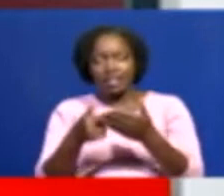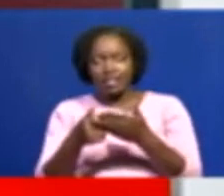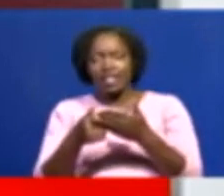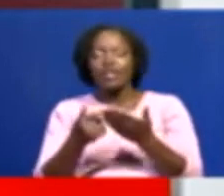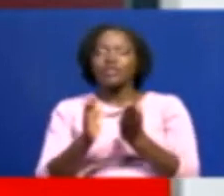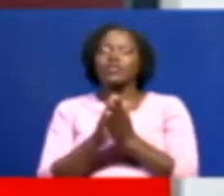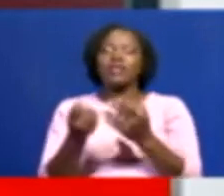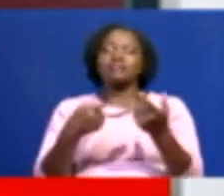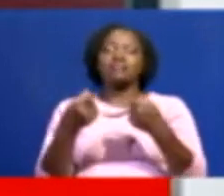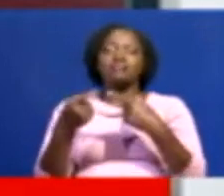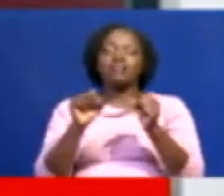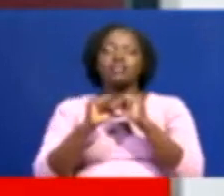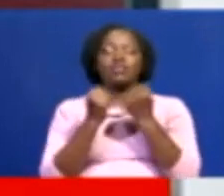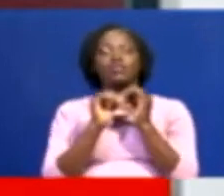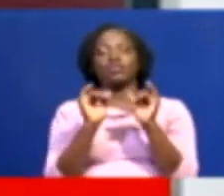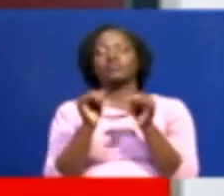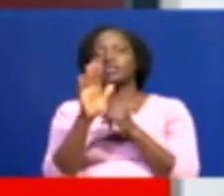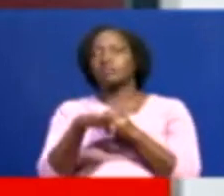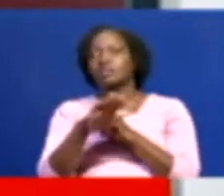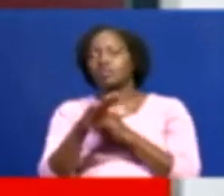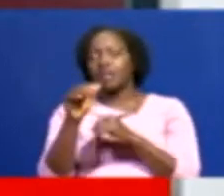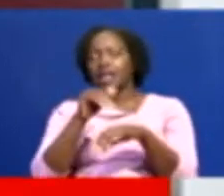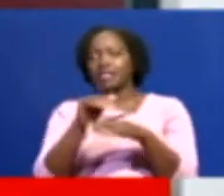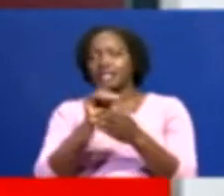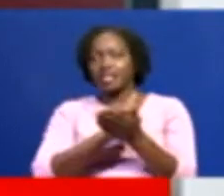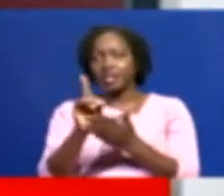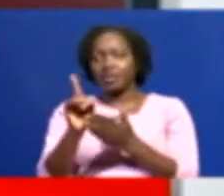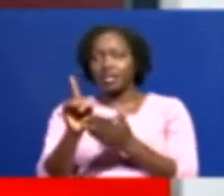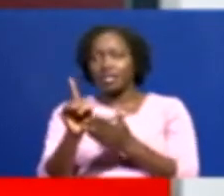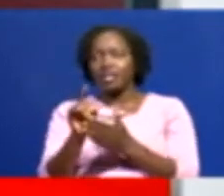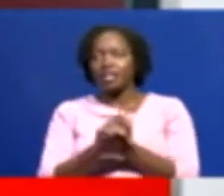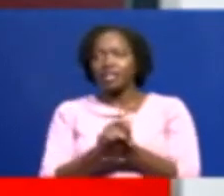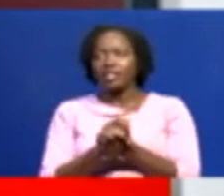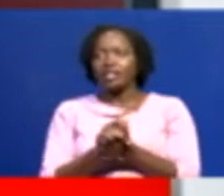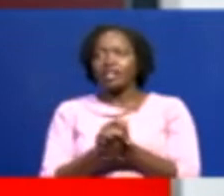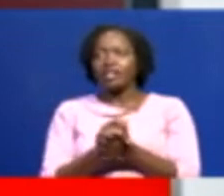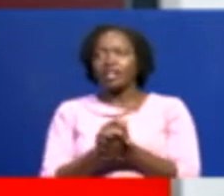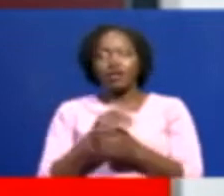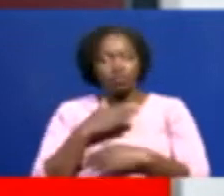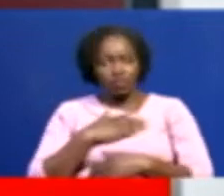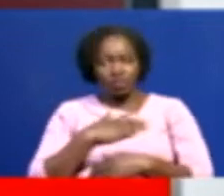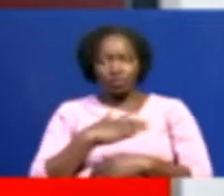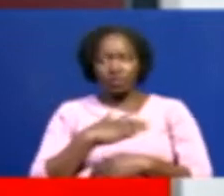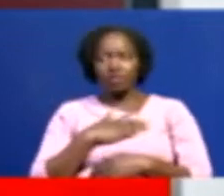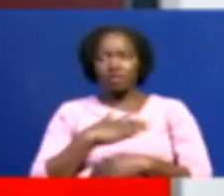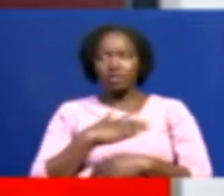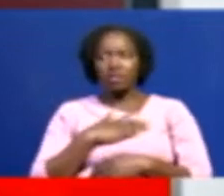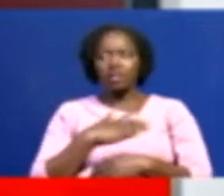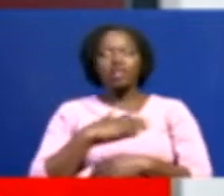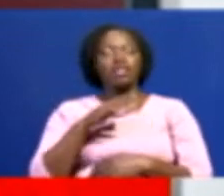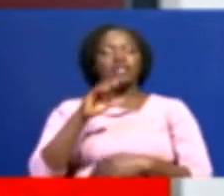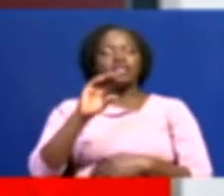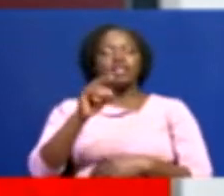out to us in our various social media platforms at KBC Channel 1, at Abdiaziz Hashim, that is Mweshimiwa Honorable Charles Nguna, as